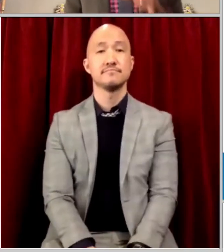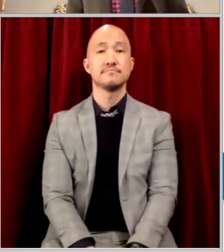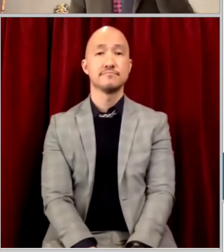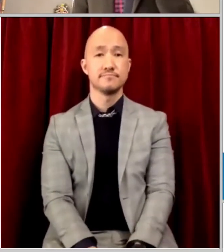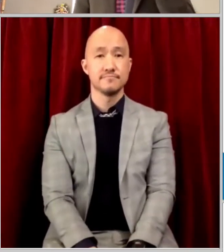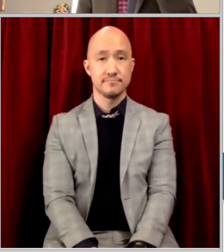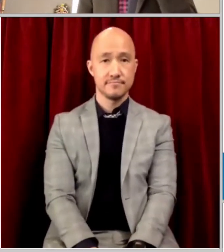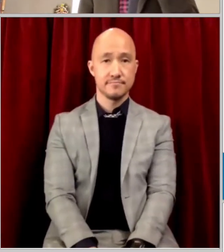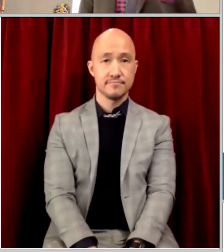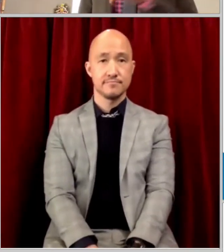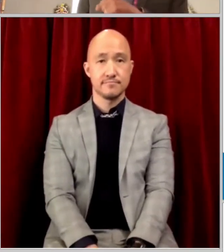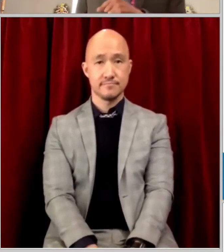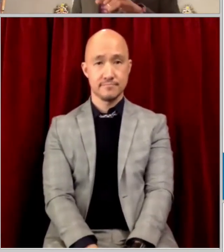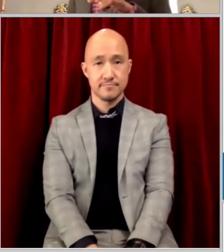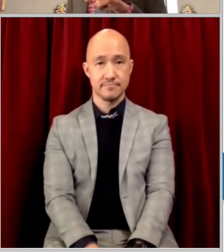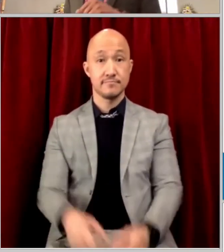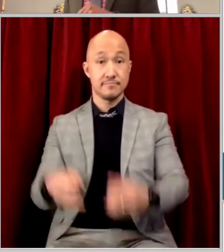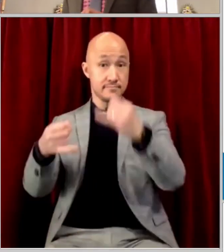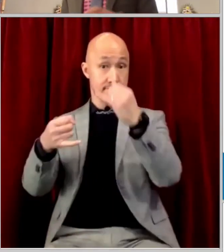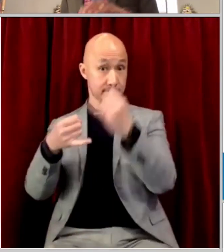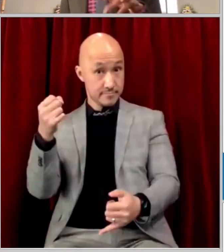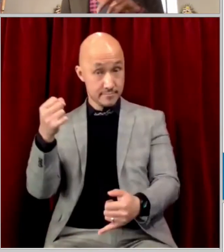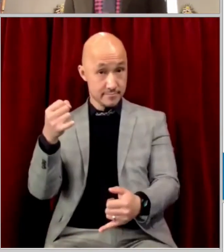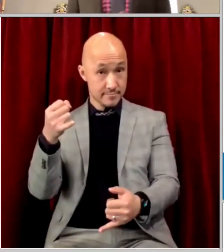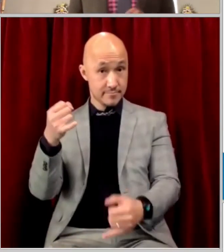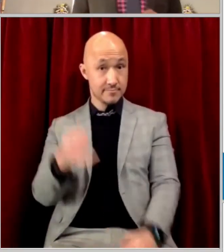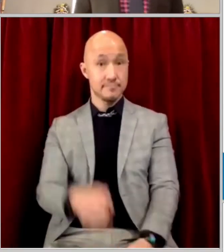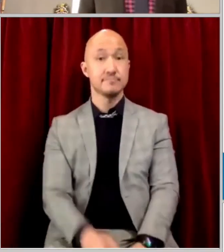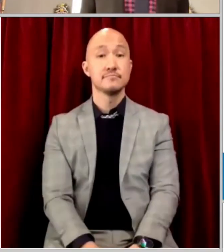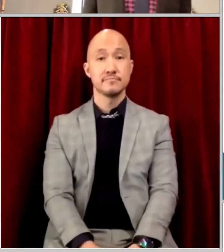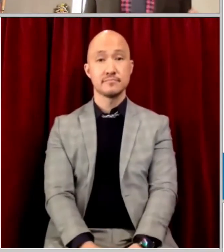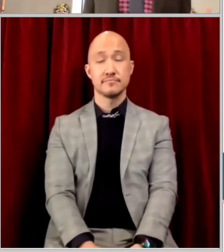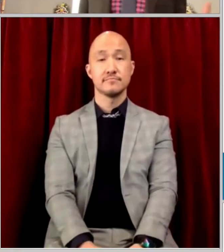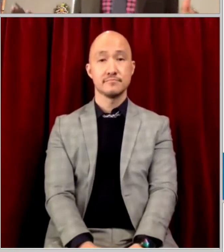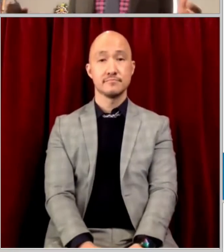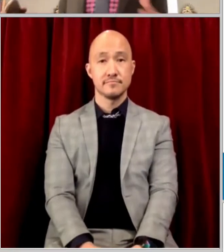God. The last thing that salt does,